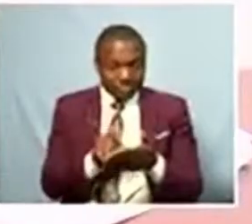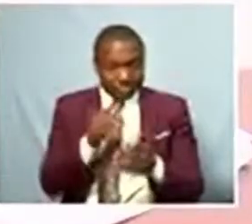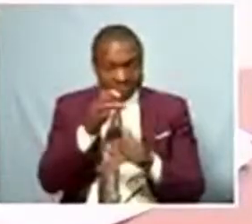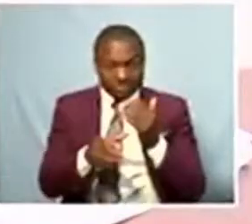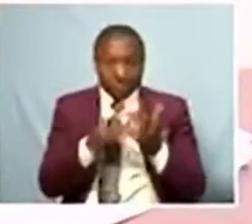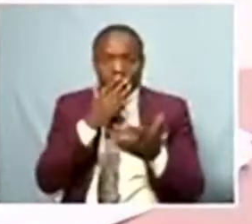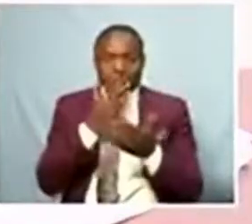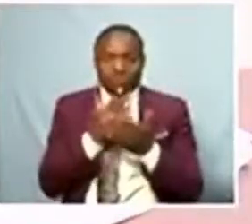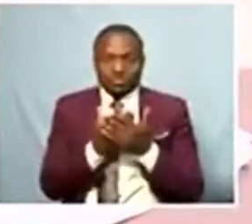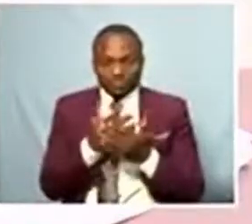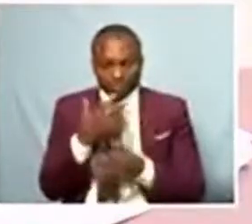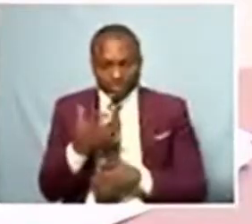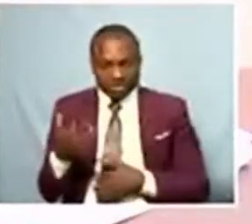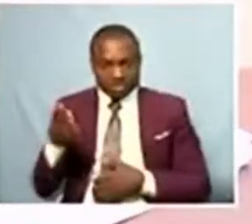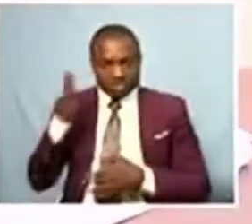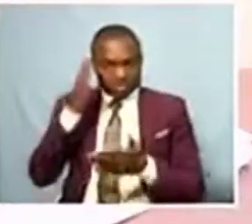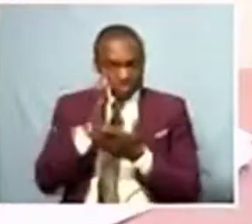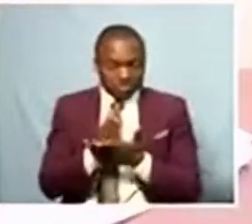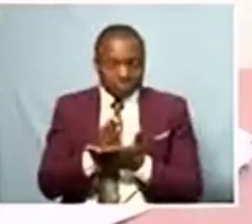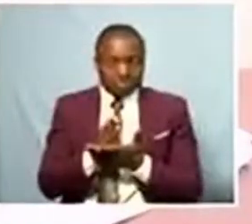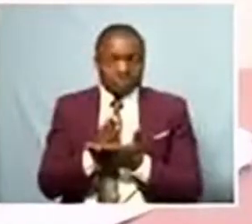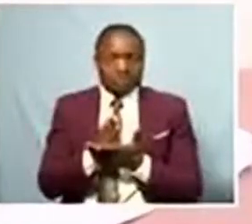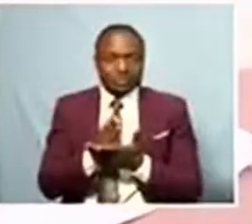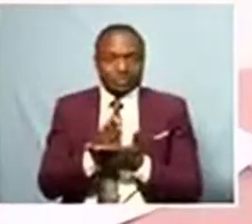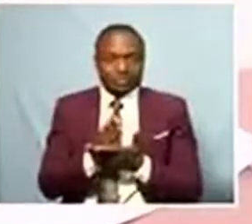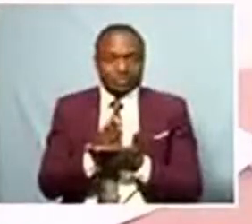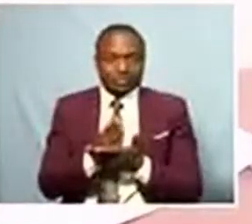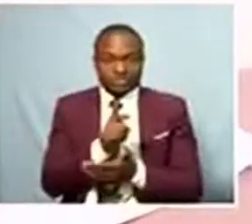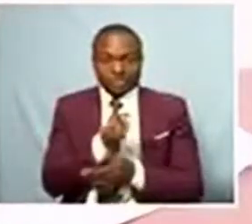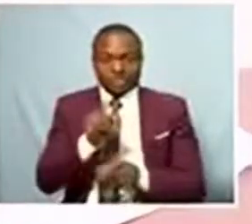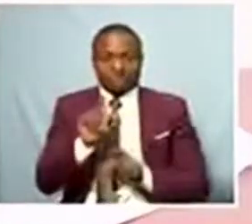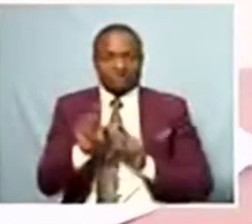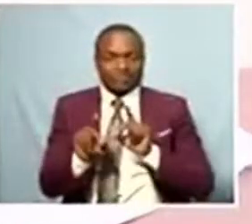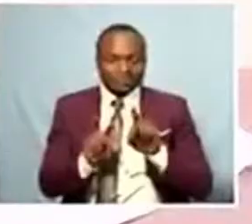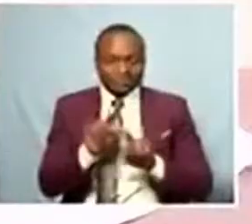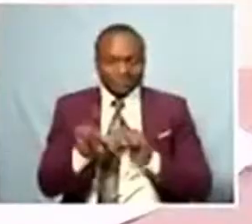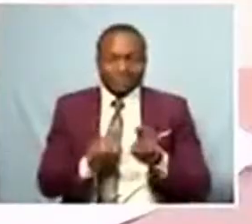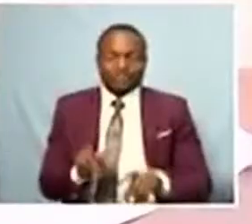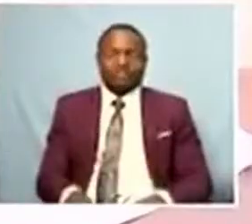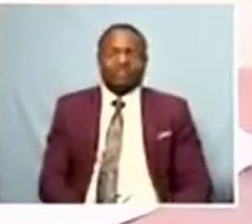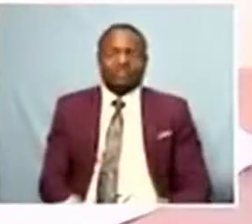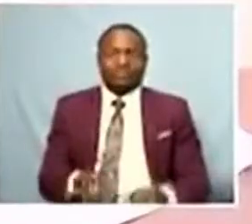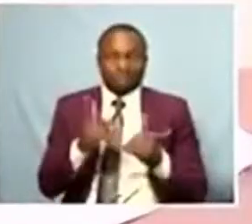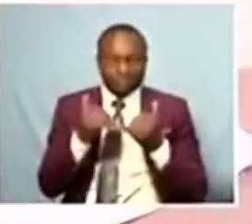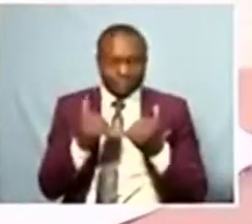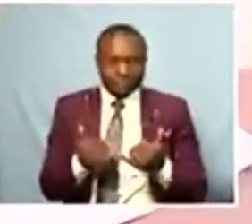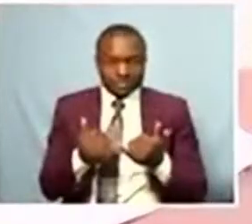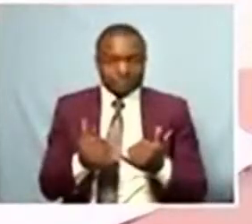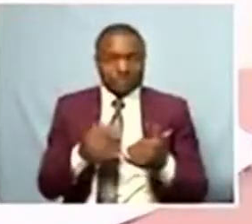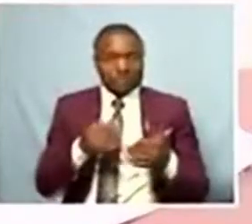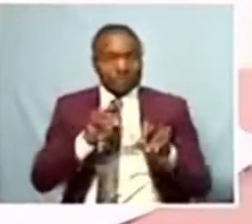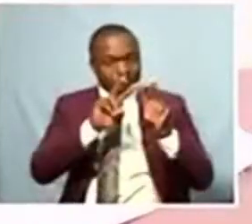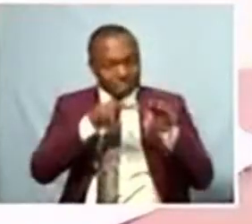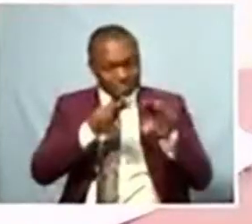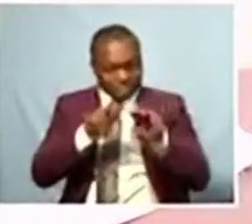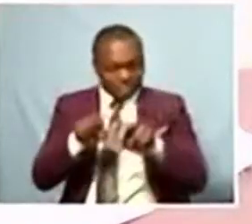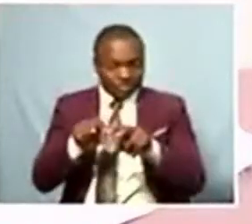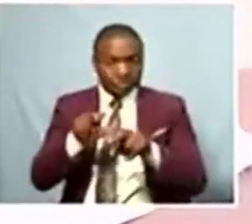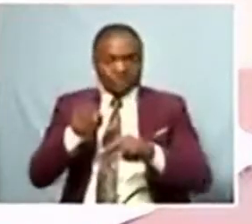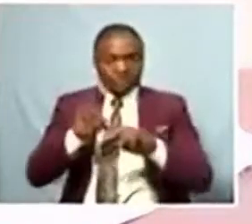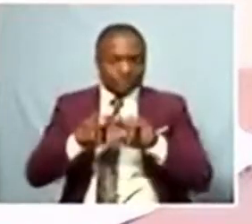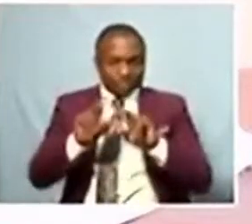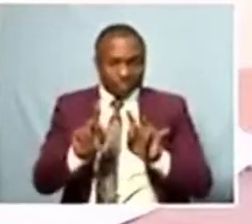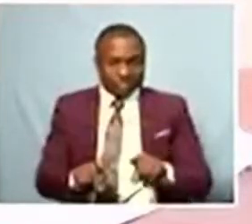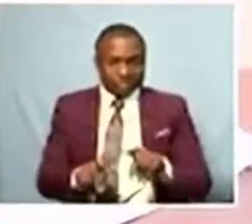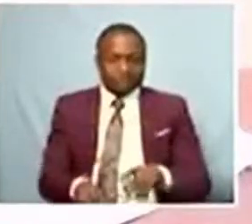measure to would-be offenders. Now coming to our observations, Honorable